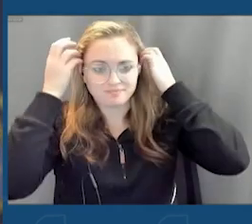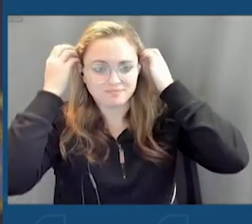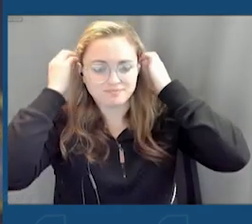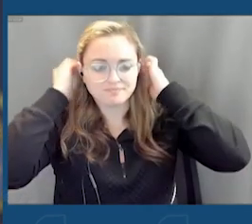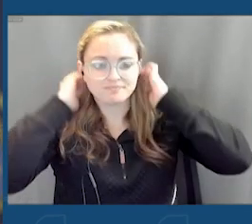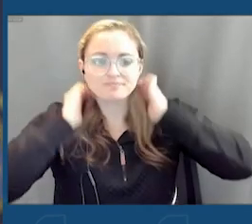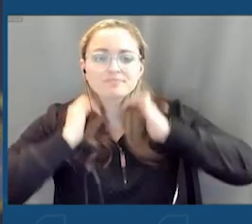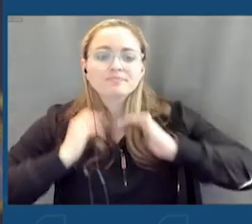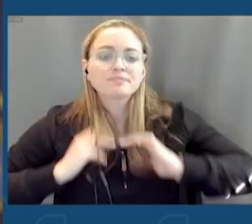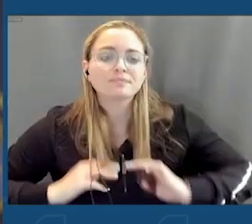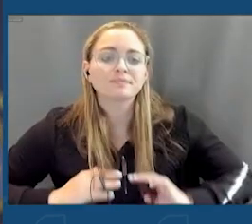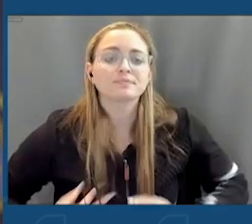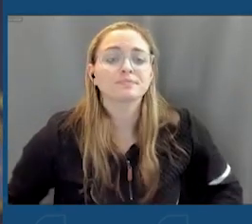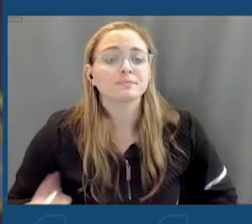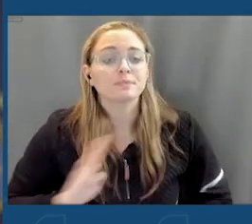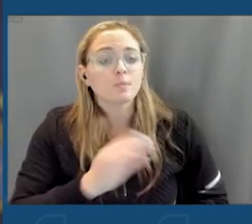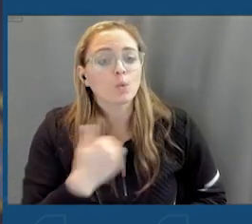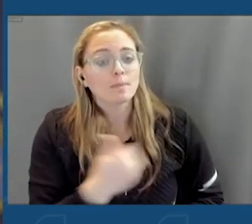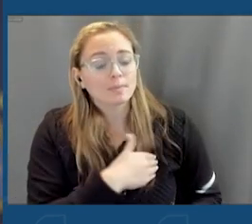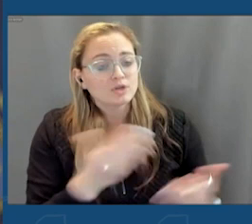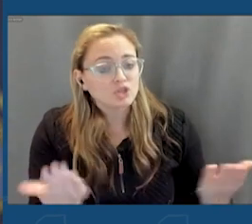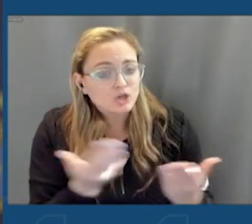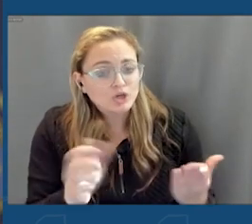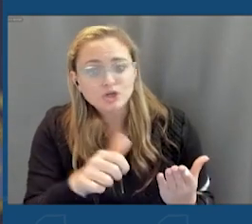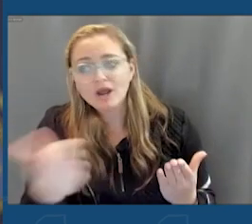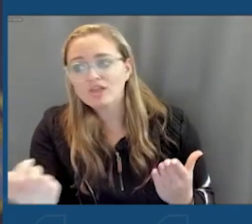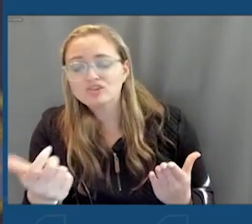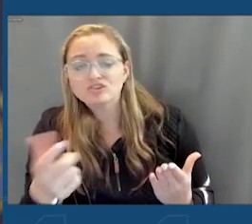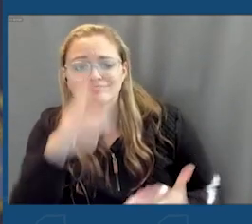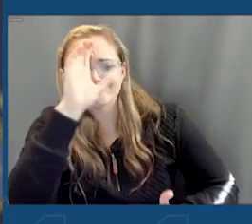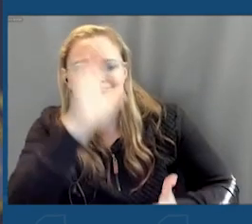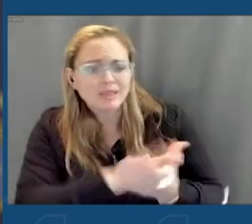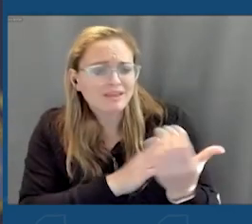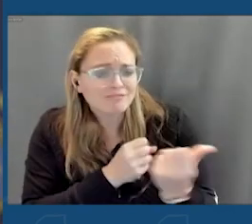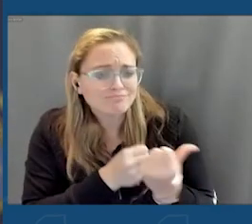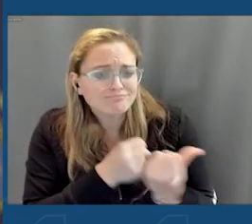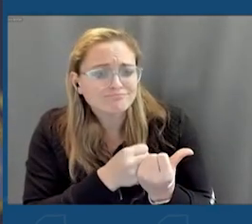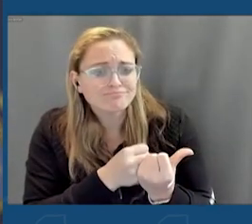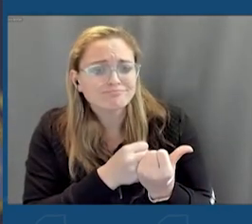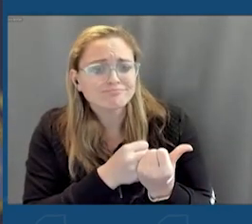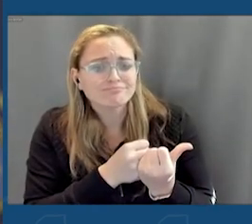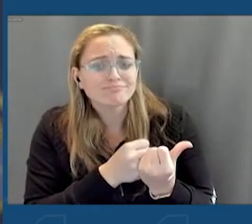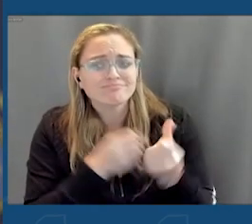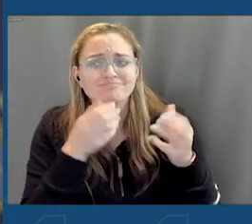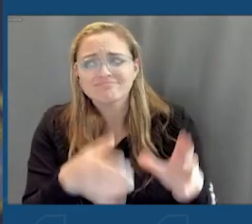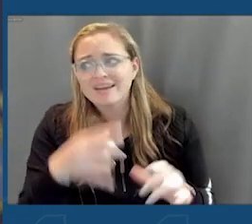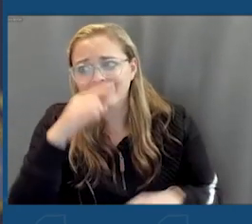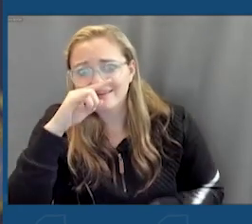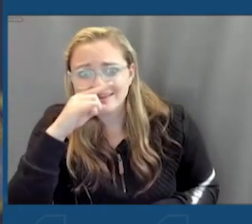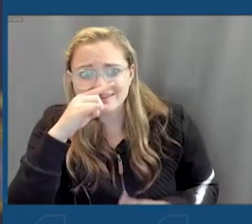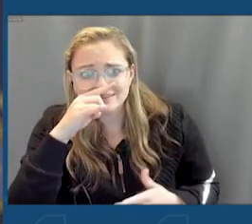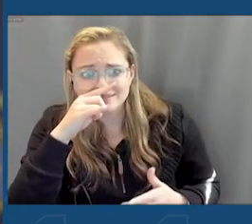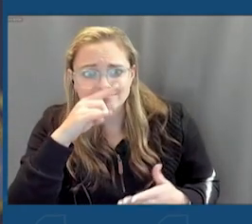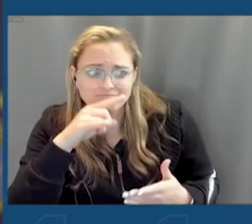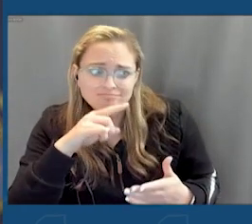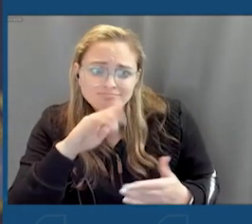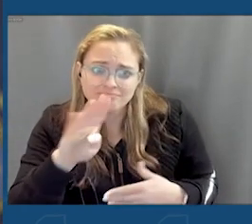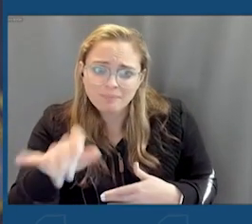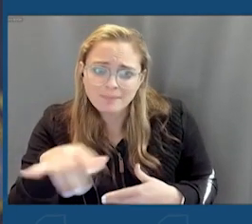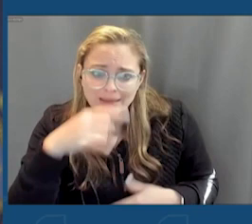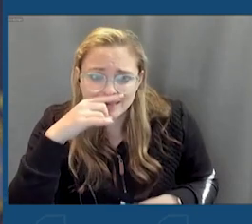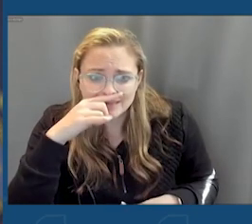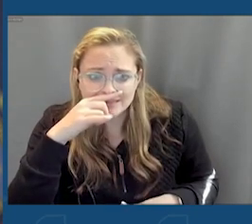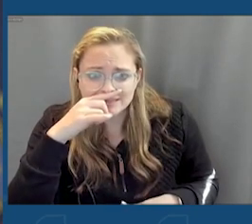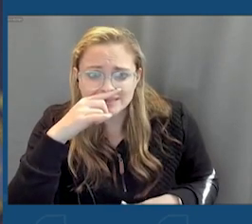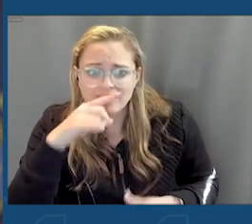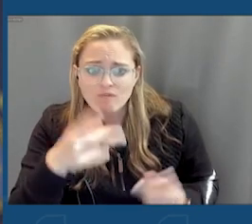Your board members who've joined us and others who believe in just letting kids be kids, letting them come and have a refuge where they